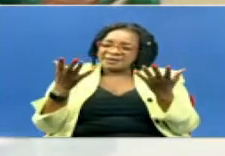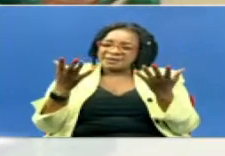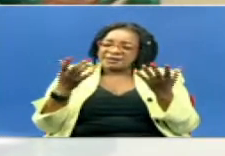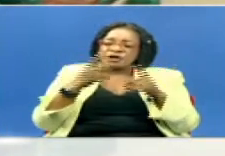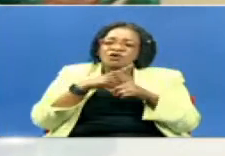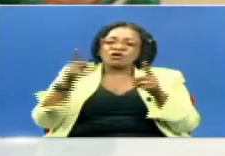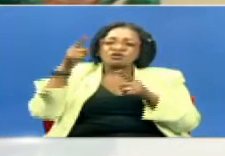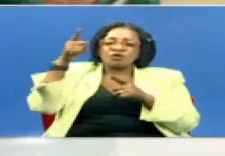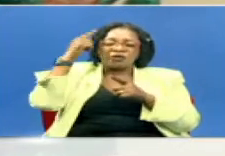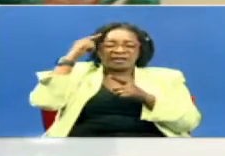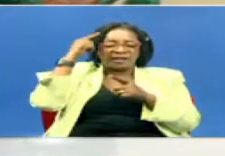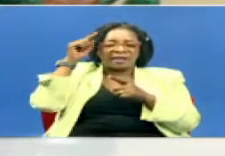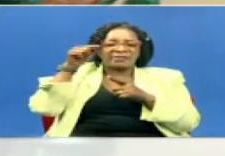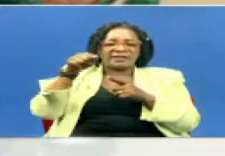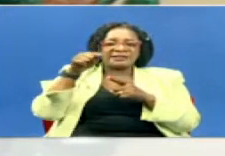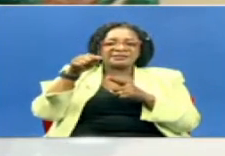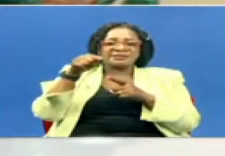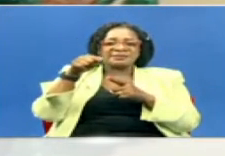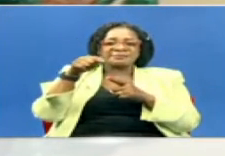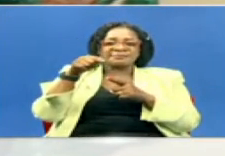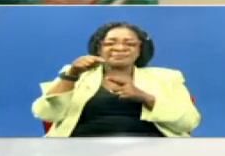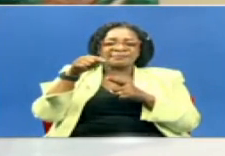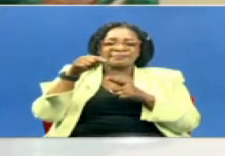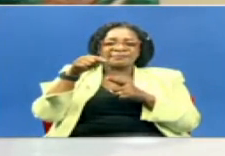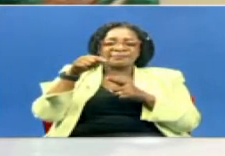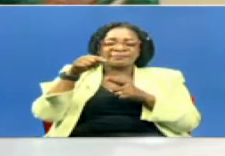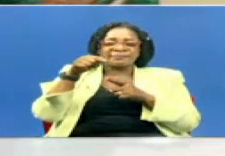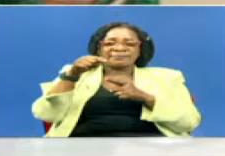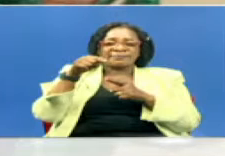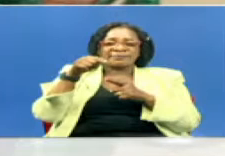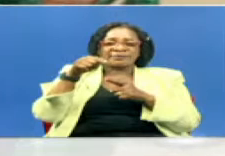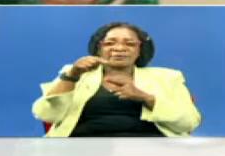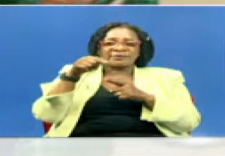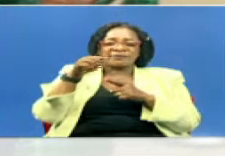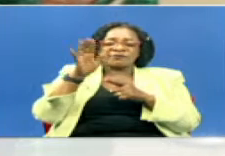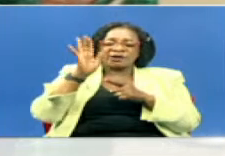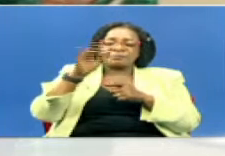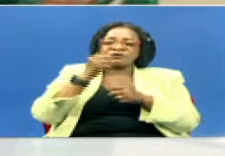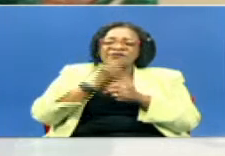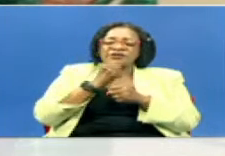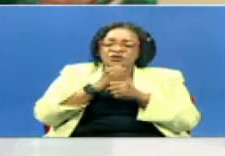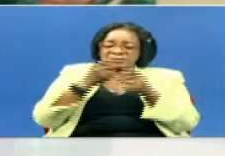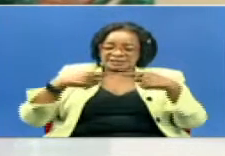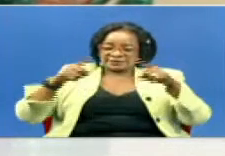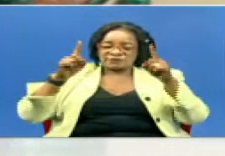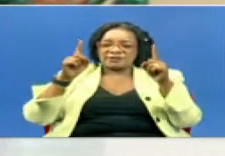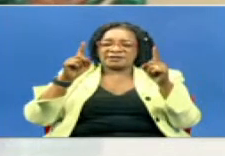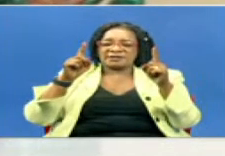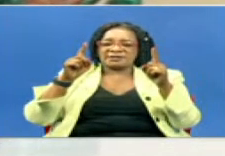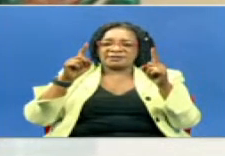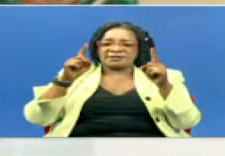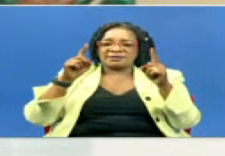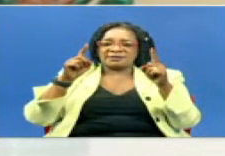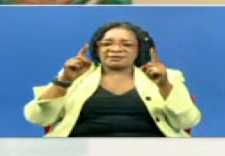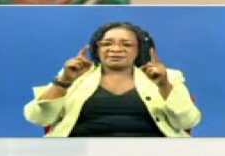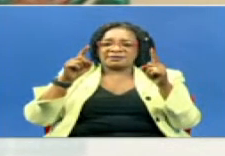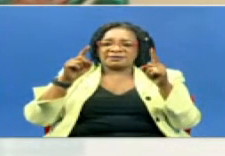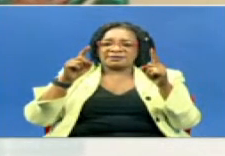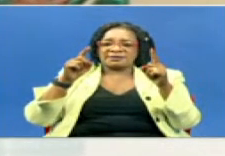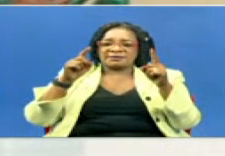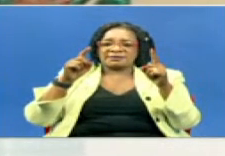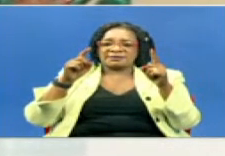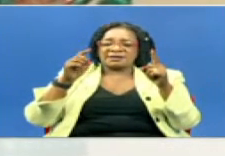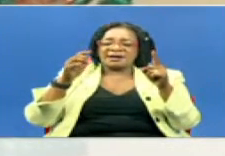called a hung parliament? For Ruto to function successfully, and he has an able